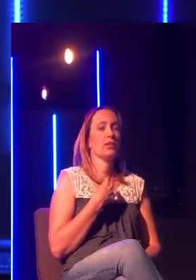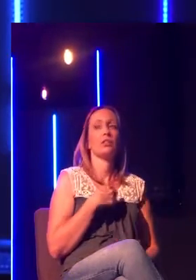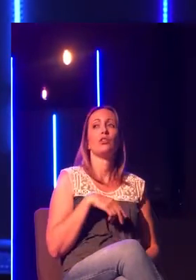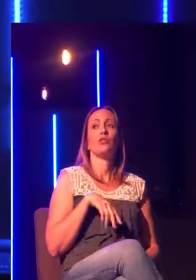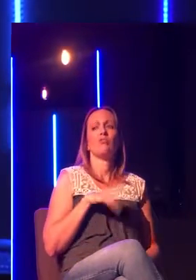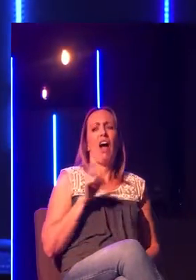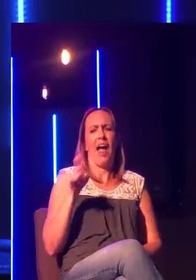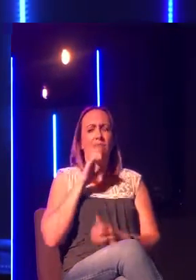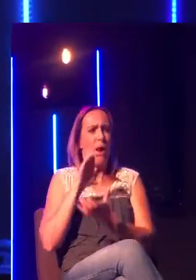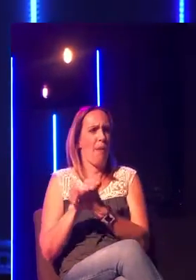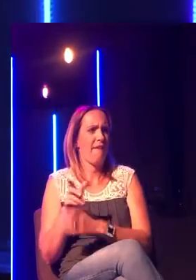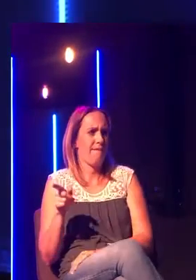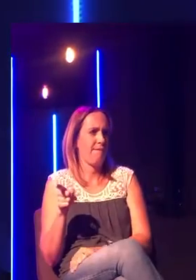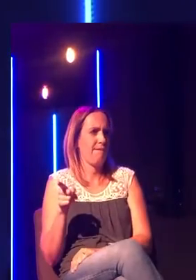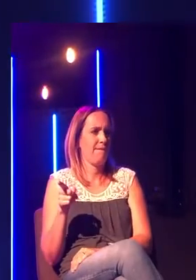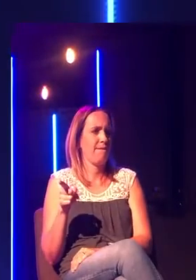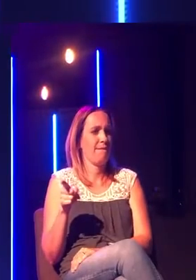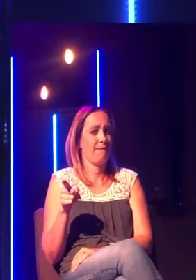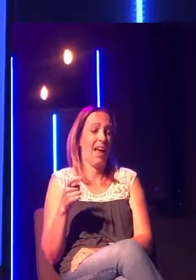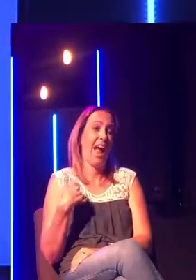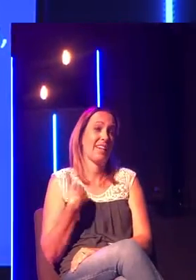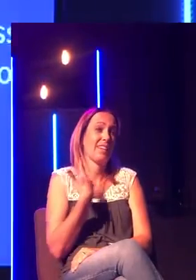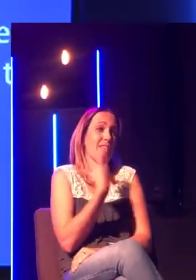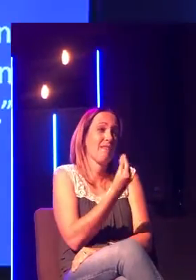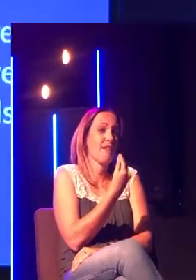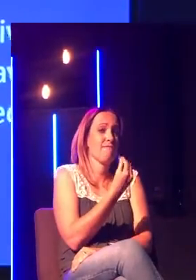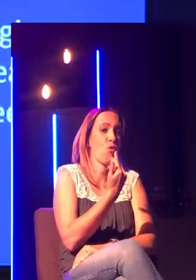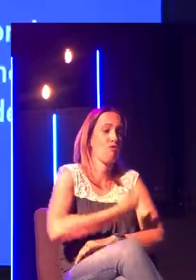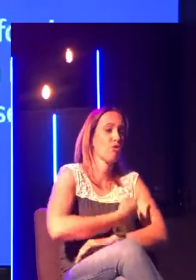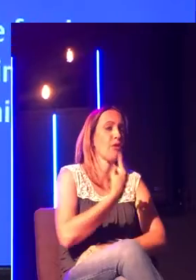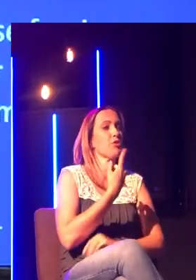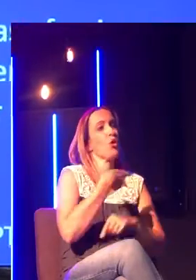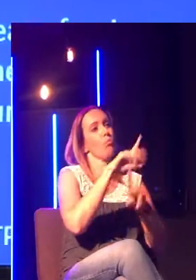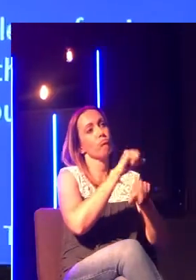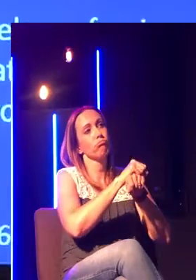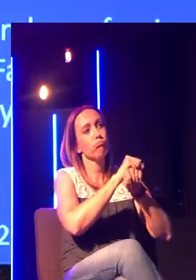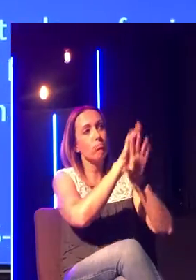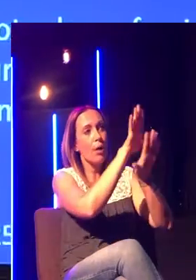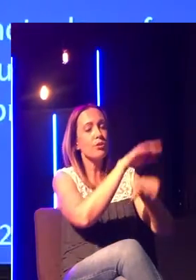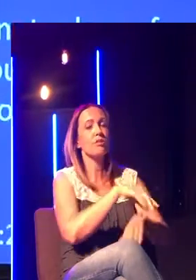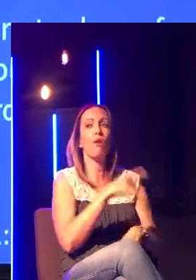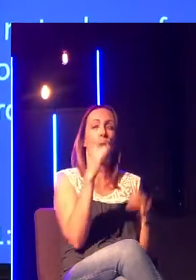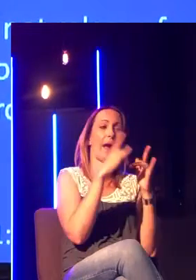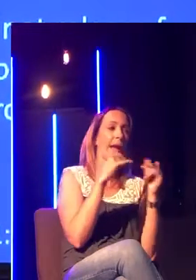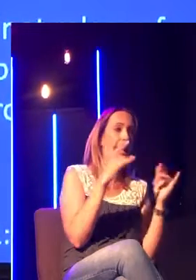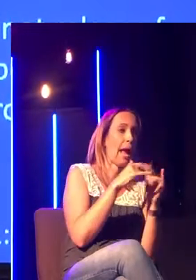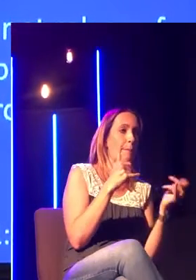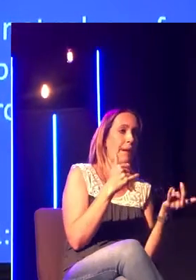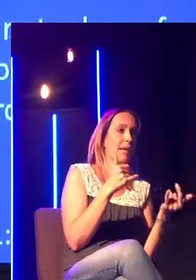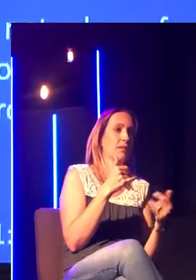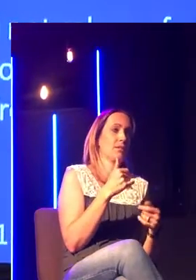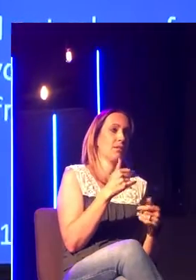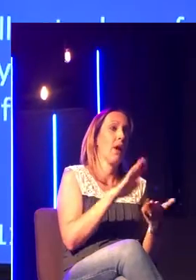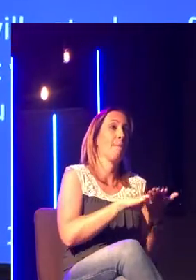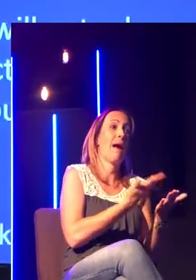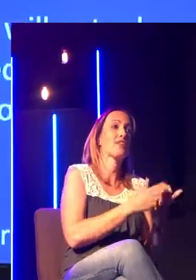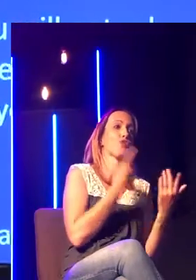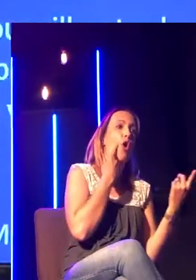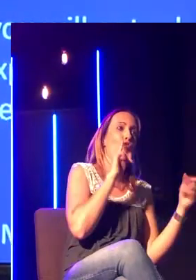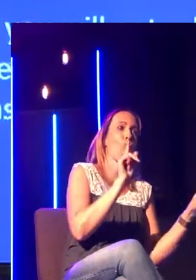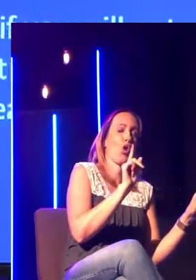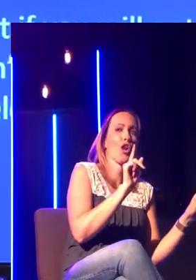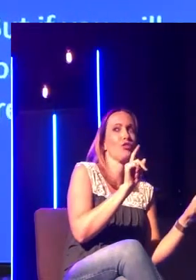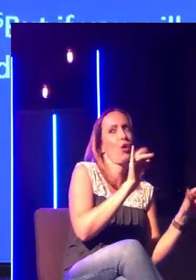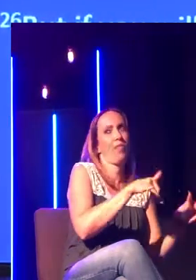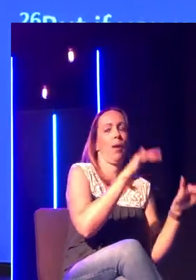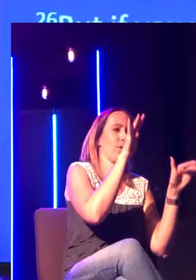asked my wife. I said, I need to go away for a couple of days. And so I went up into the mountains and I went camping. My stove worked at the time, so